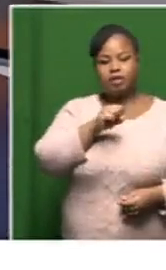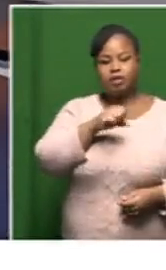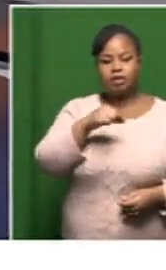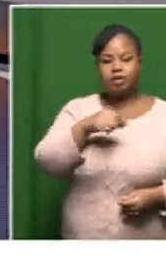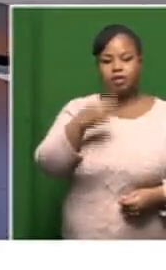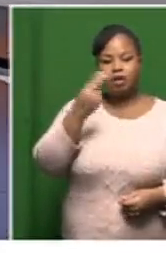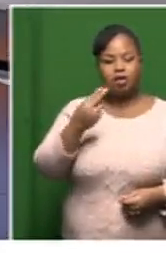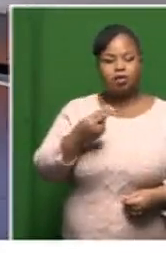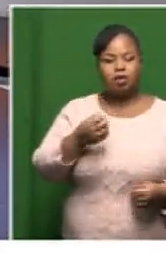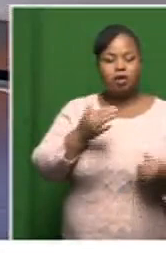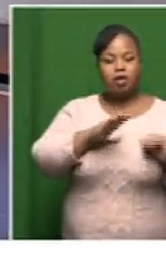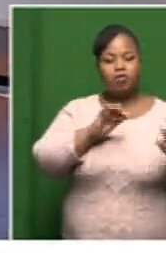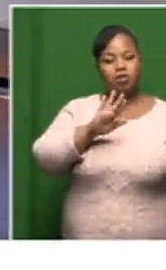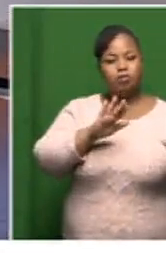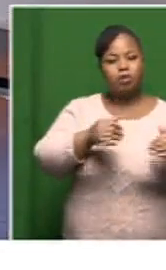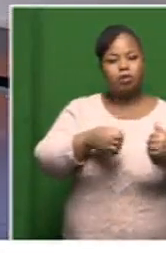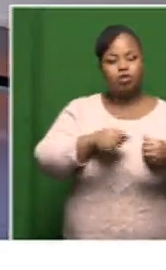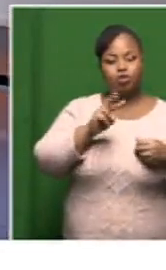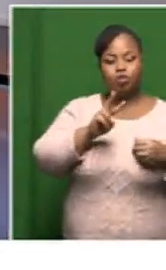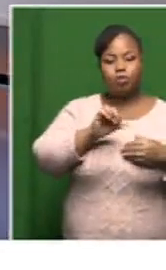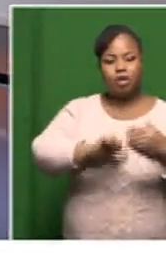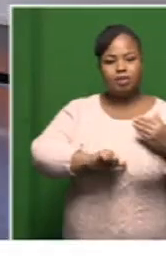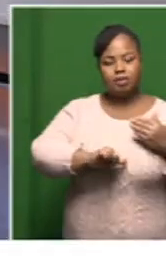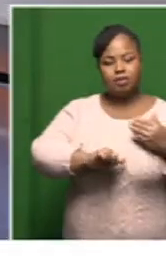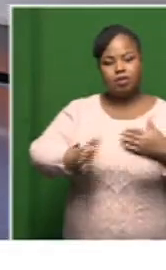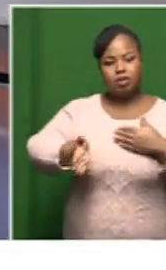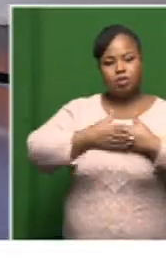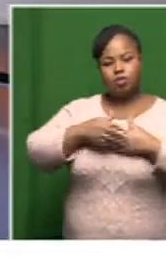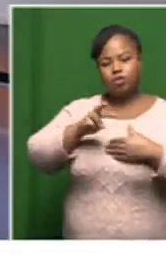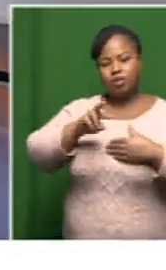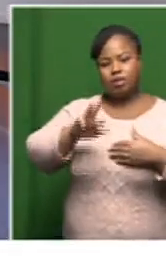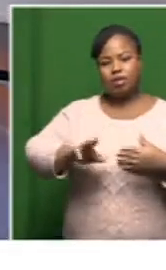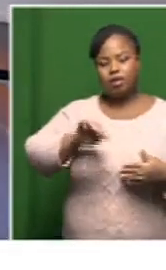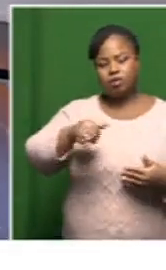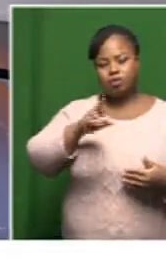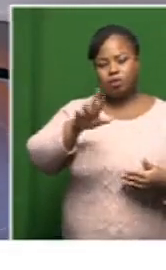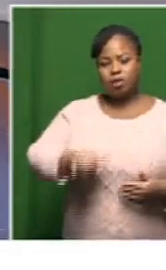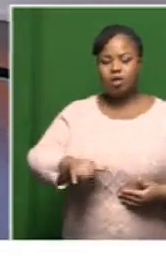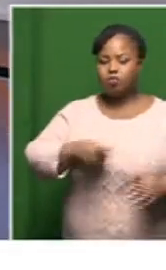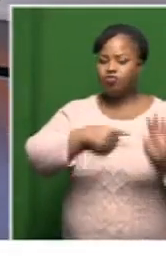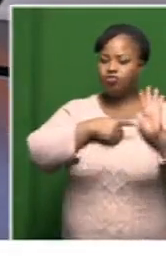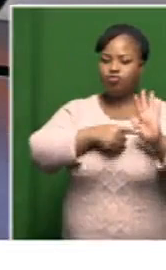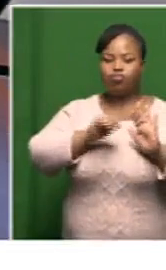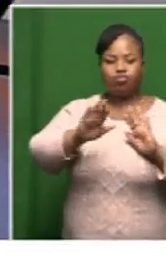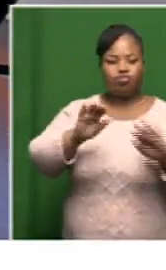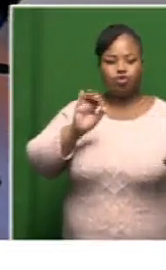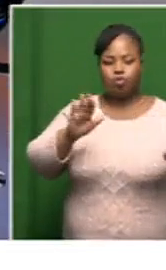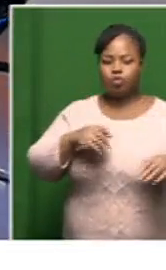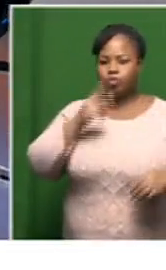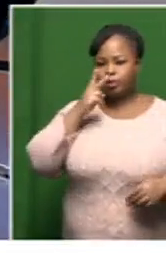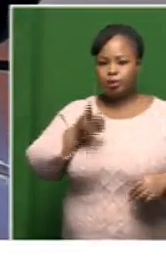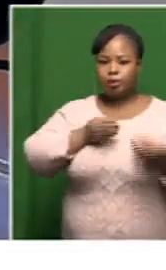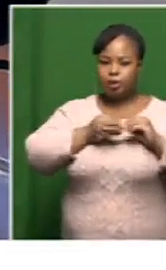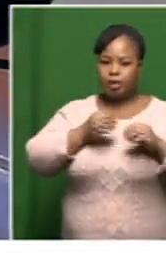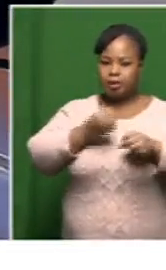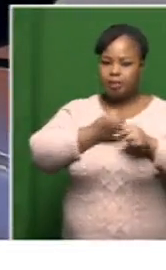run for 2 months, and it closes on the 29th of July. It's a fantastic opportunity. There will be a demonstration. You will see how the work was